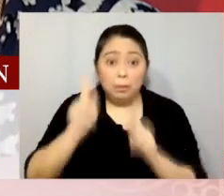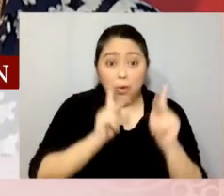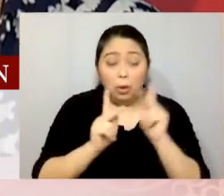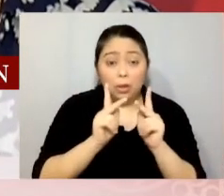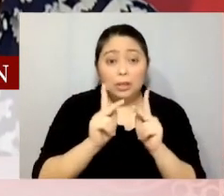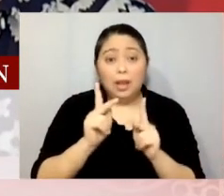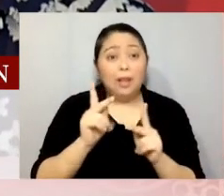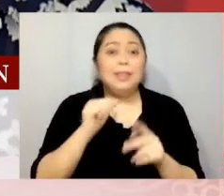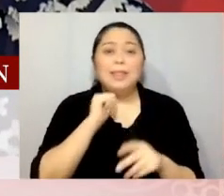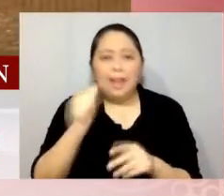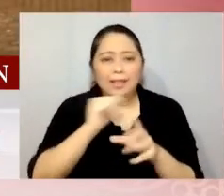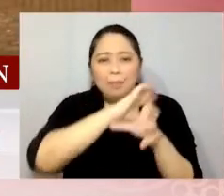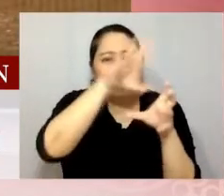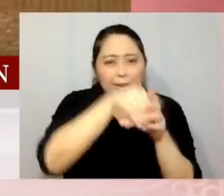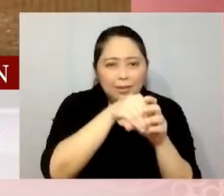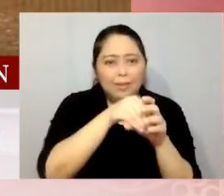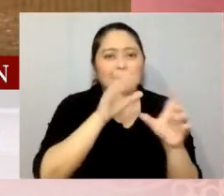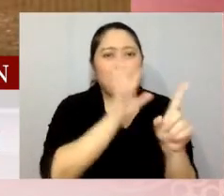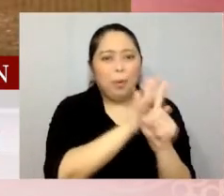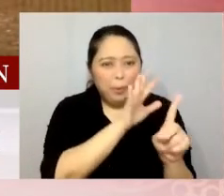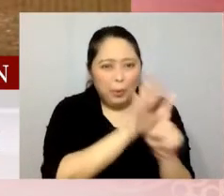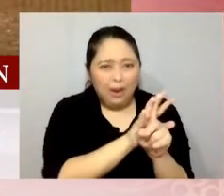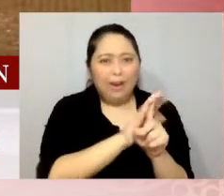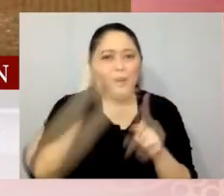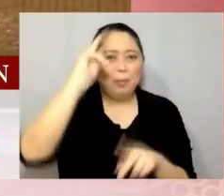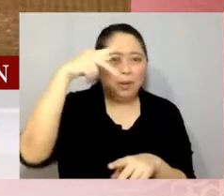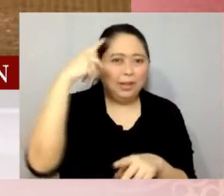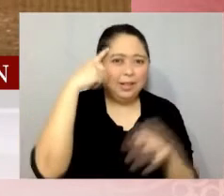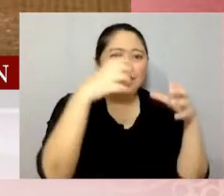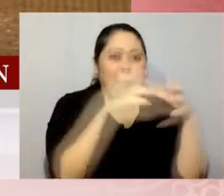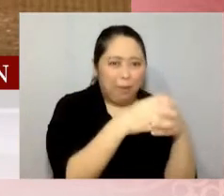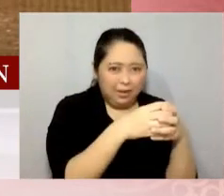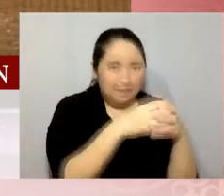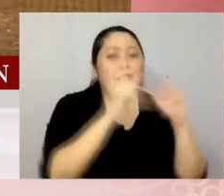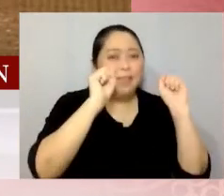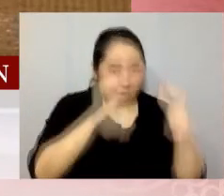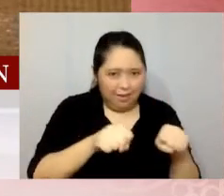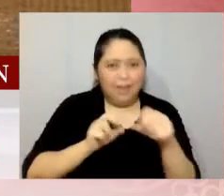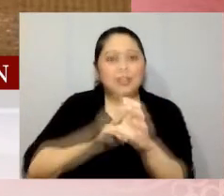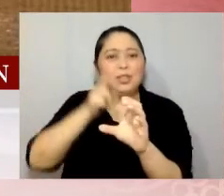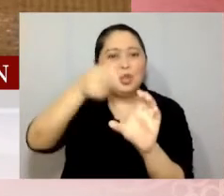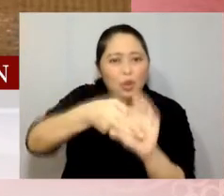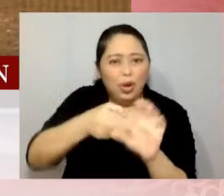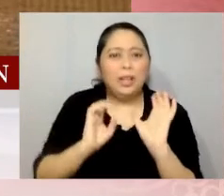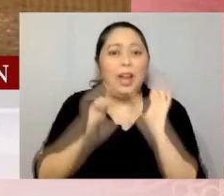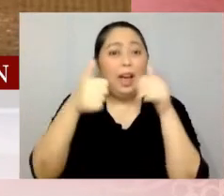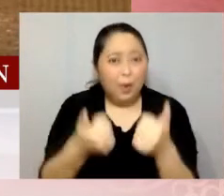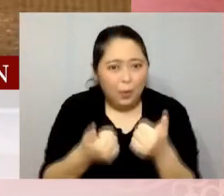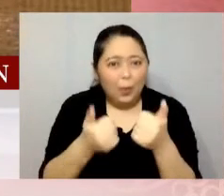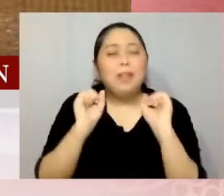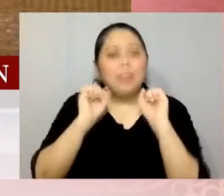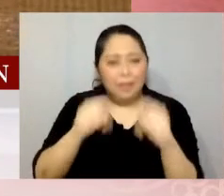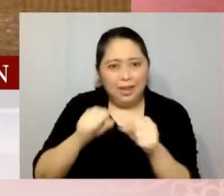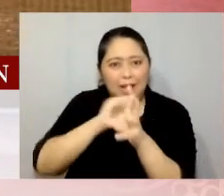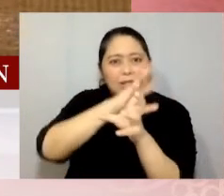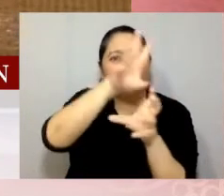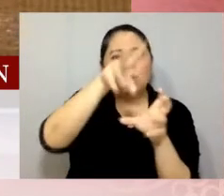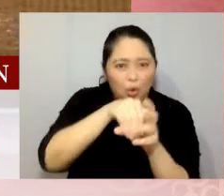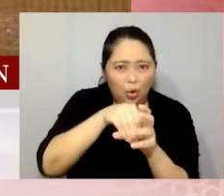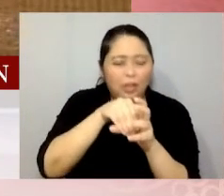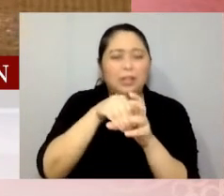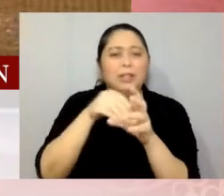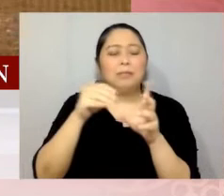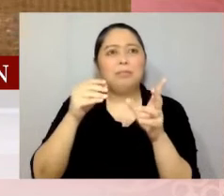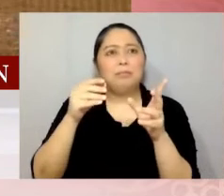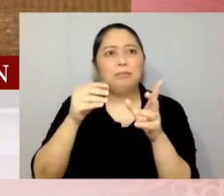parties may participate directly by participating or joining a political party